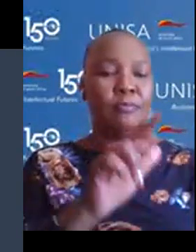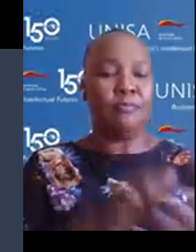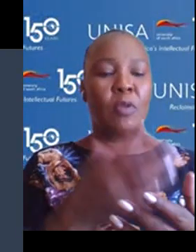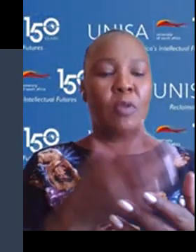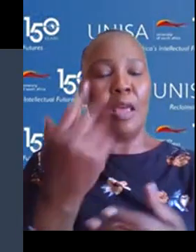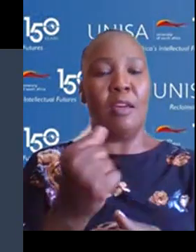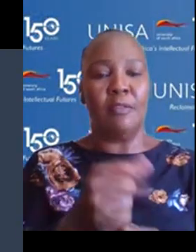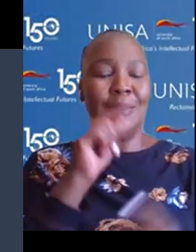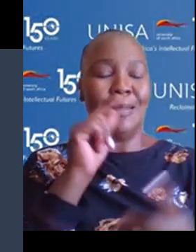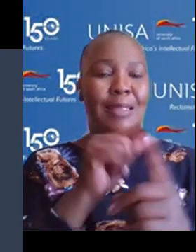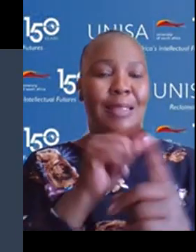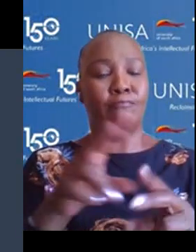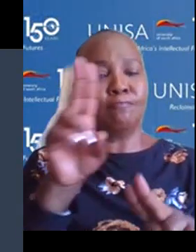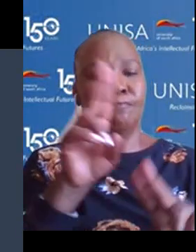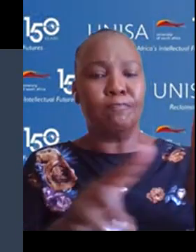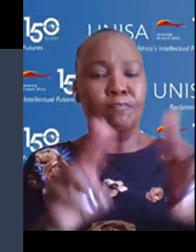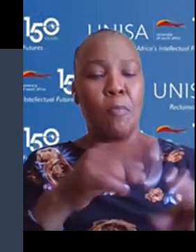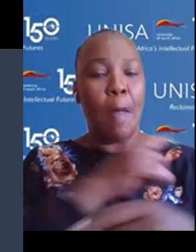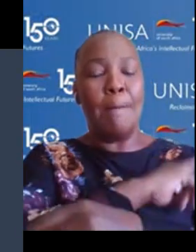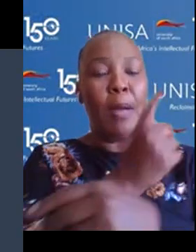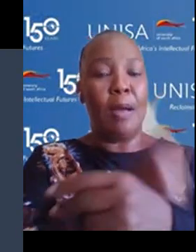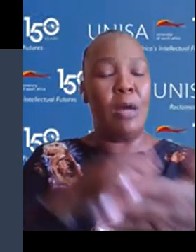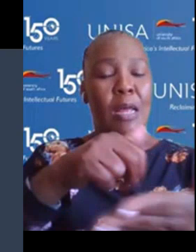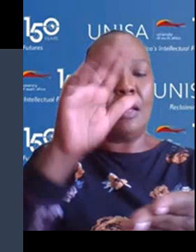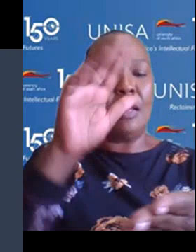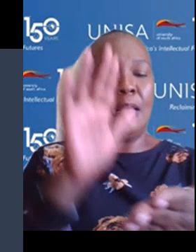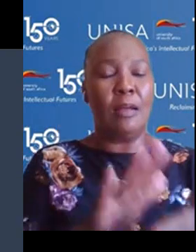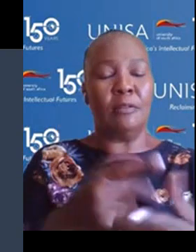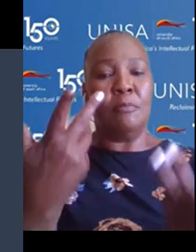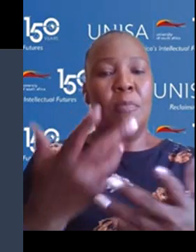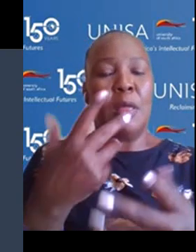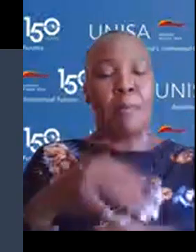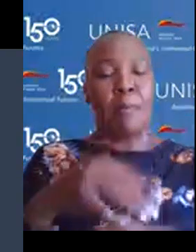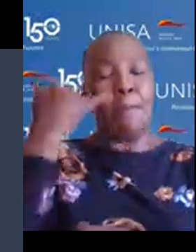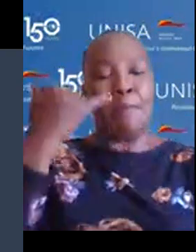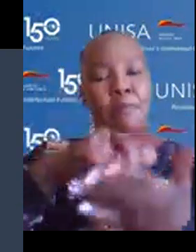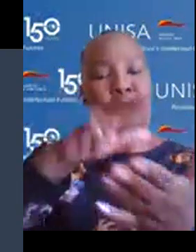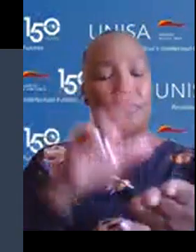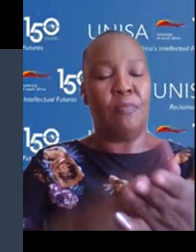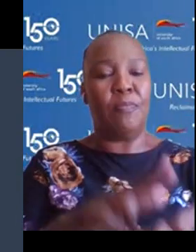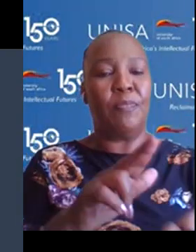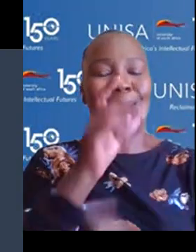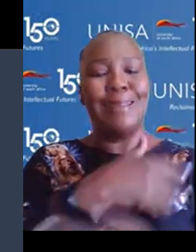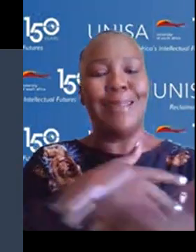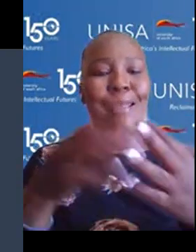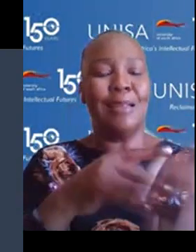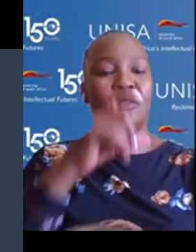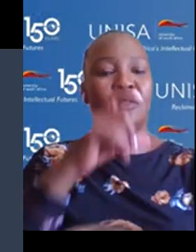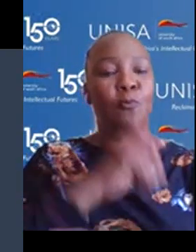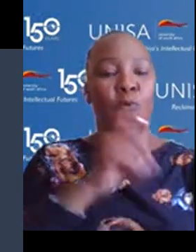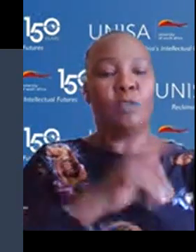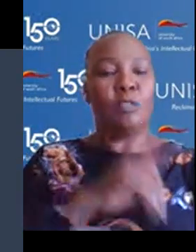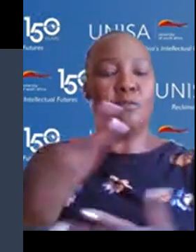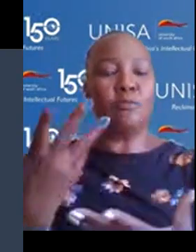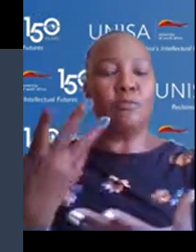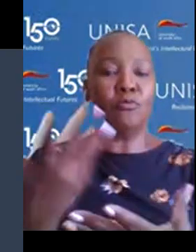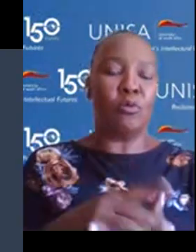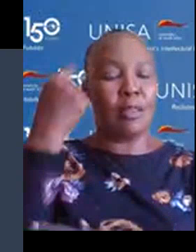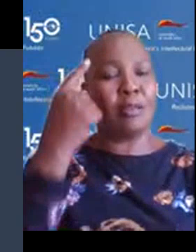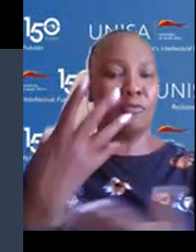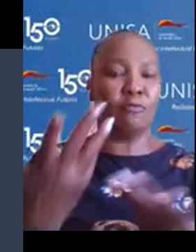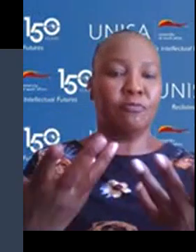a look at Power Apps. You can create like a little mobile app for any usage, that you perhaps can think of to